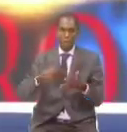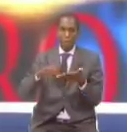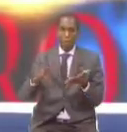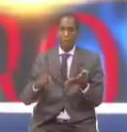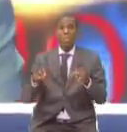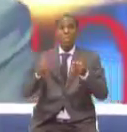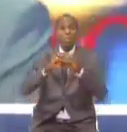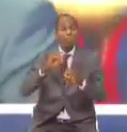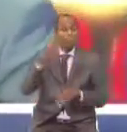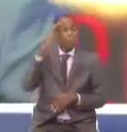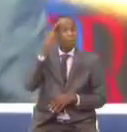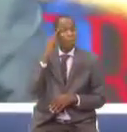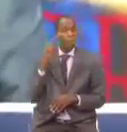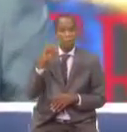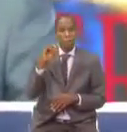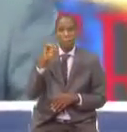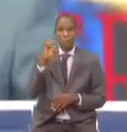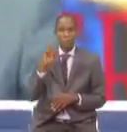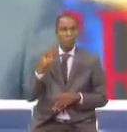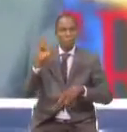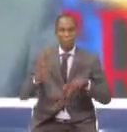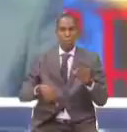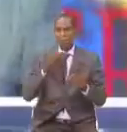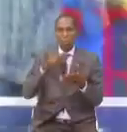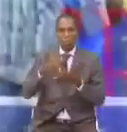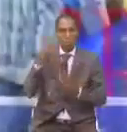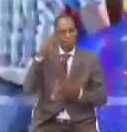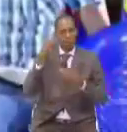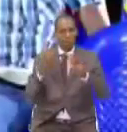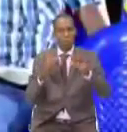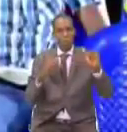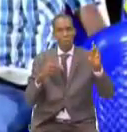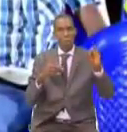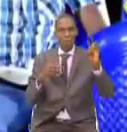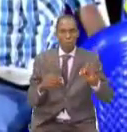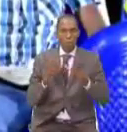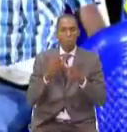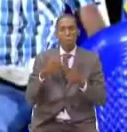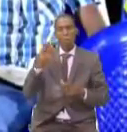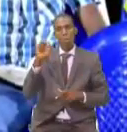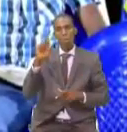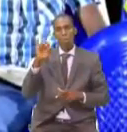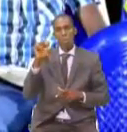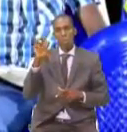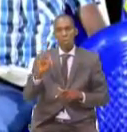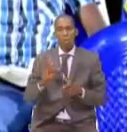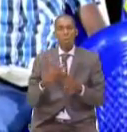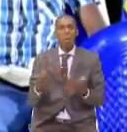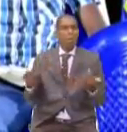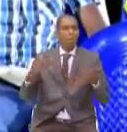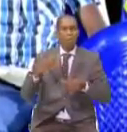Moses could not pay for Aaron, or pay for Miriam, or pay for any of the children of